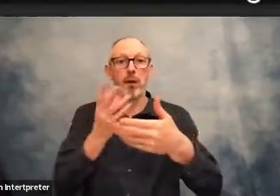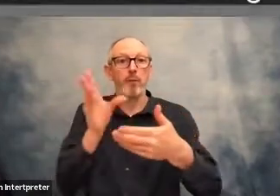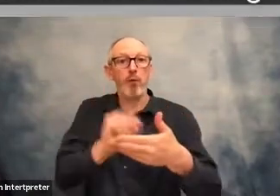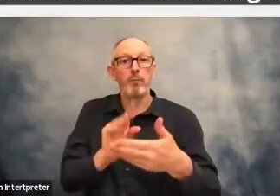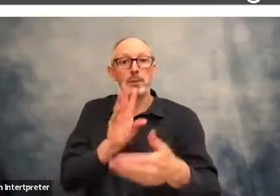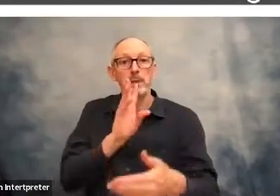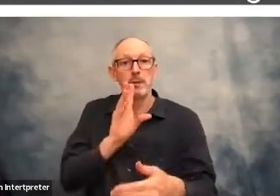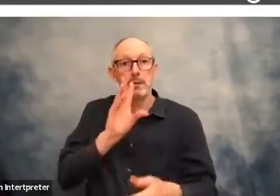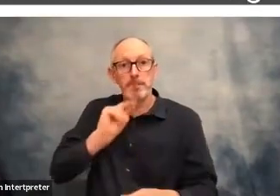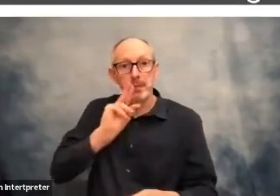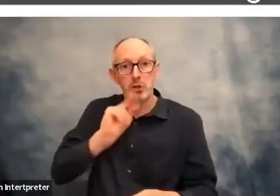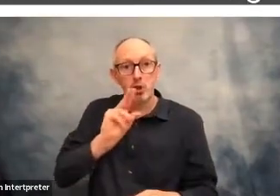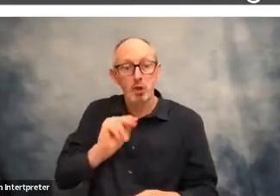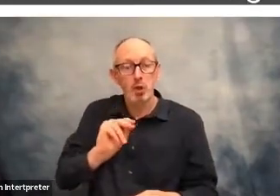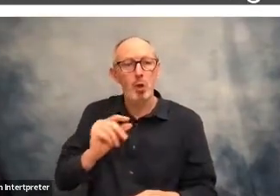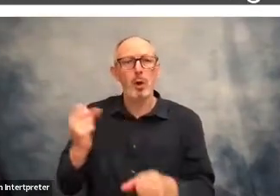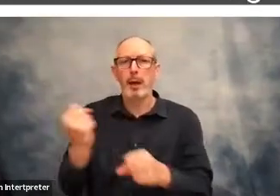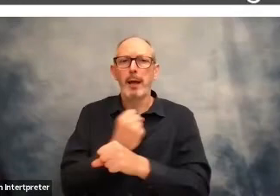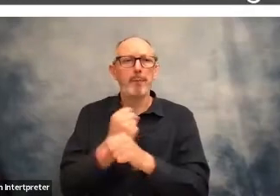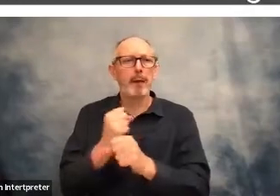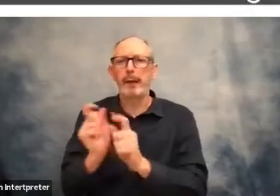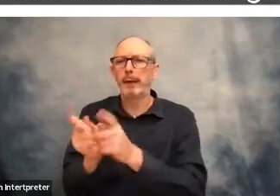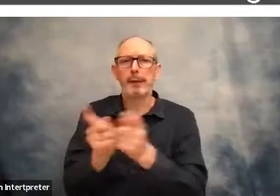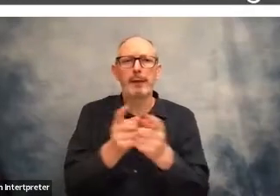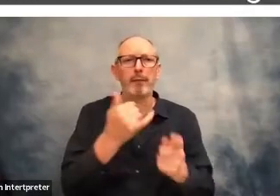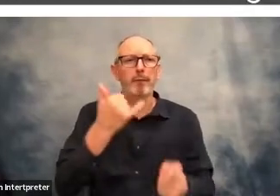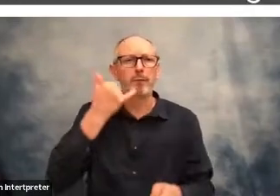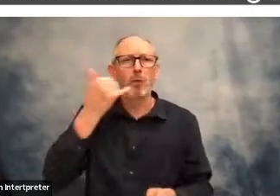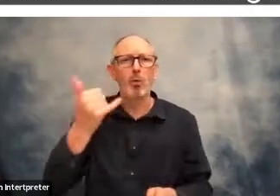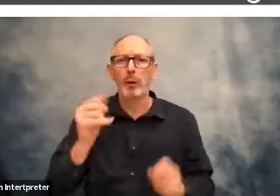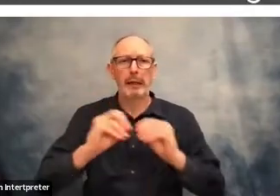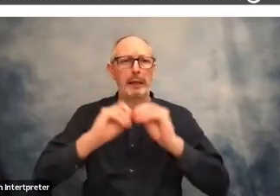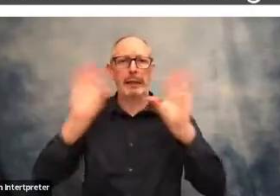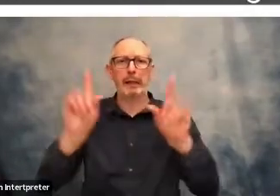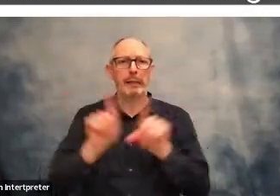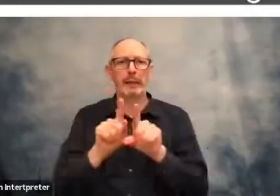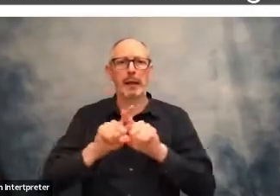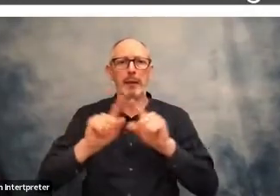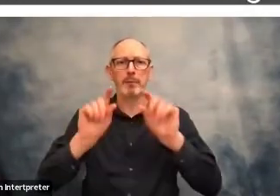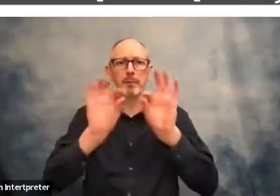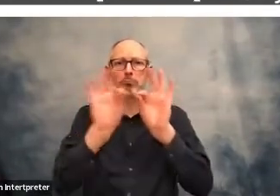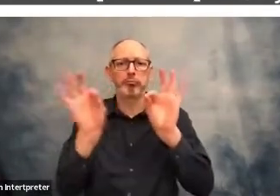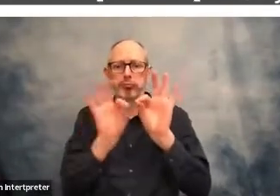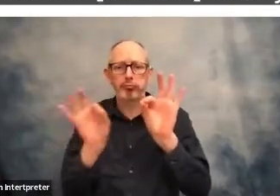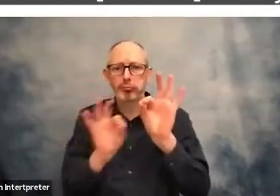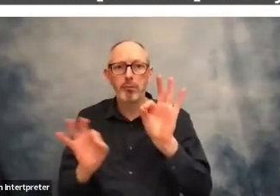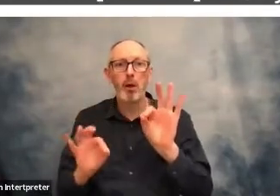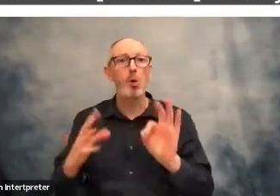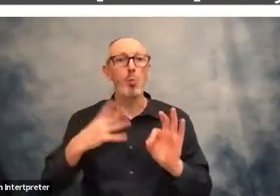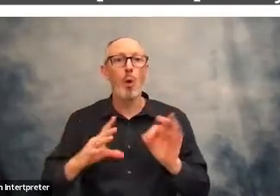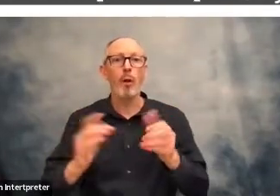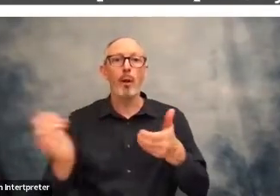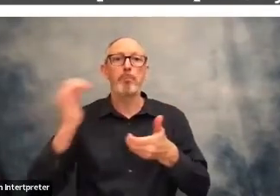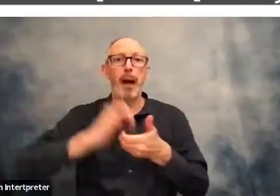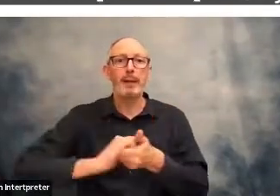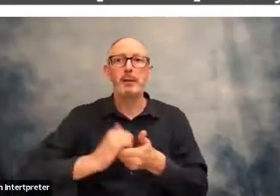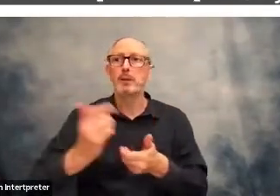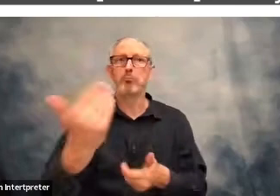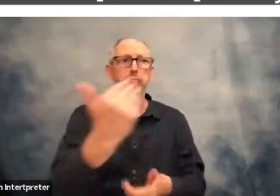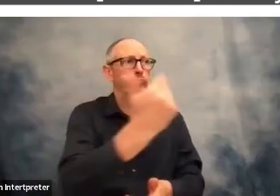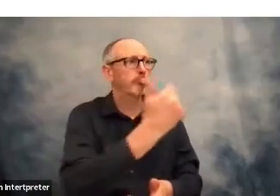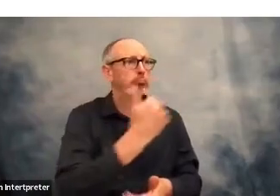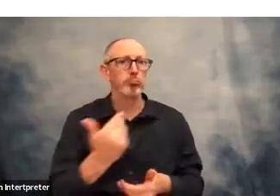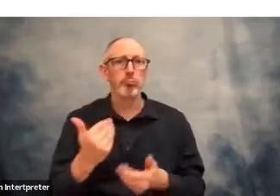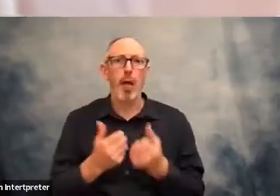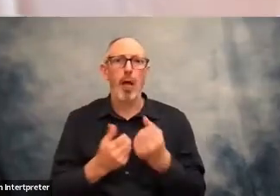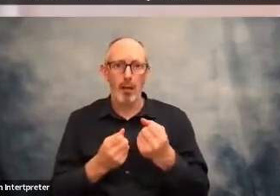We're making every phone call as clear as a text message, and we're looking for partners to help make communication more accessible for